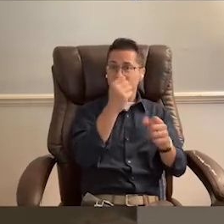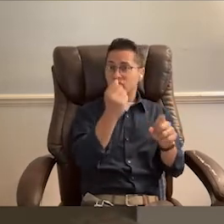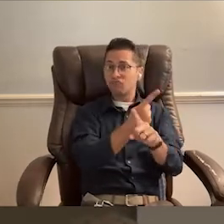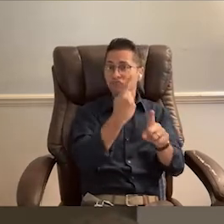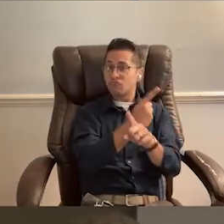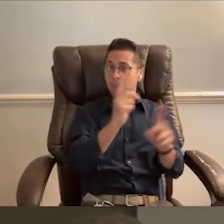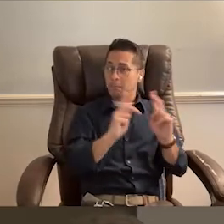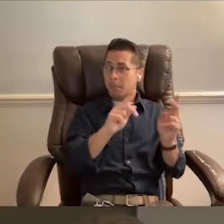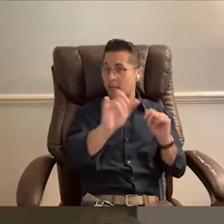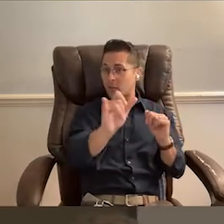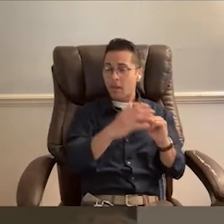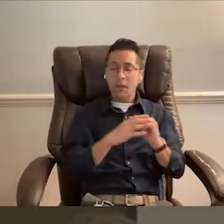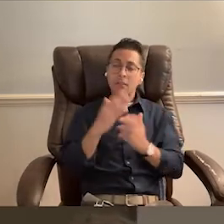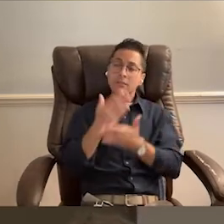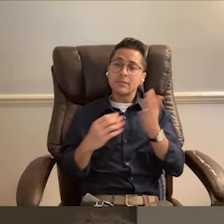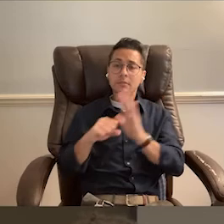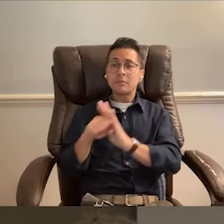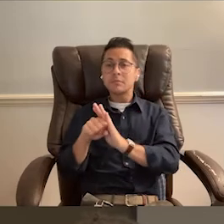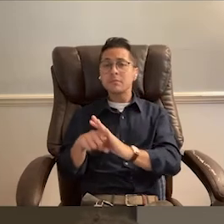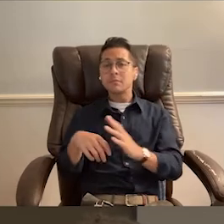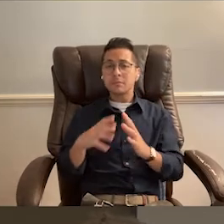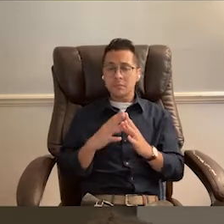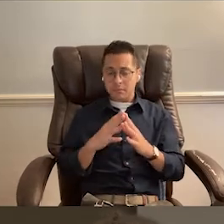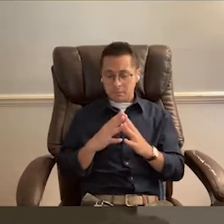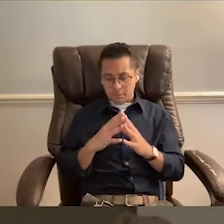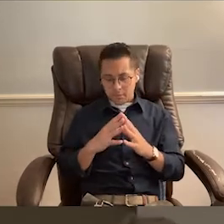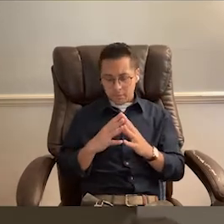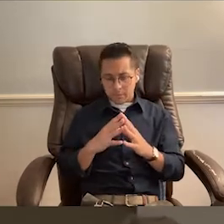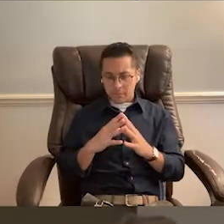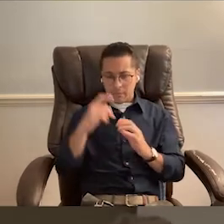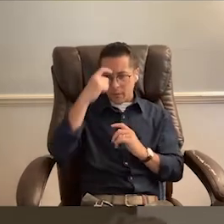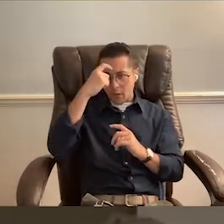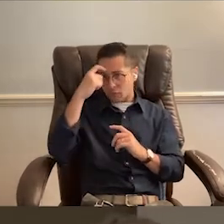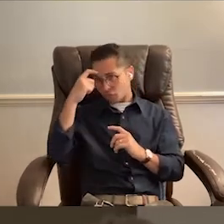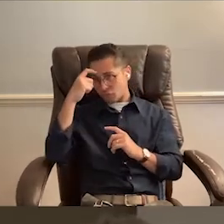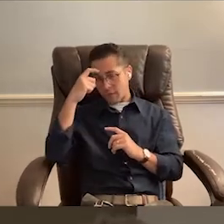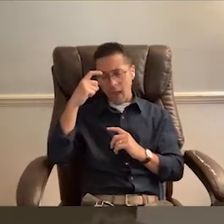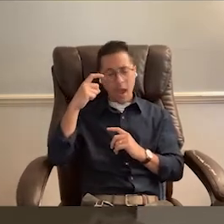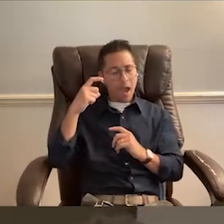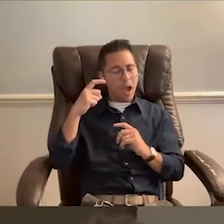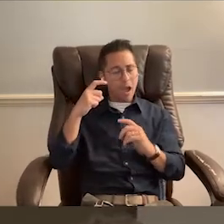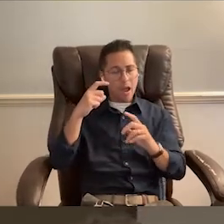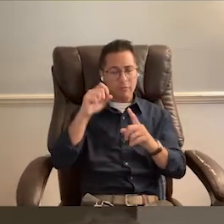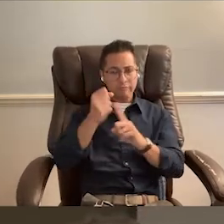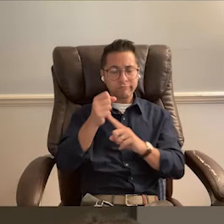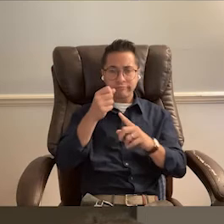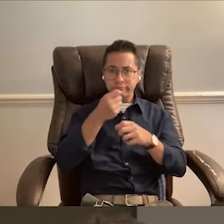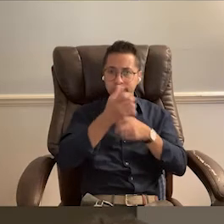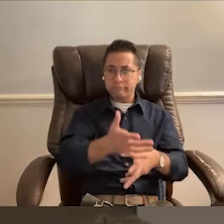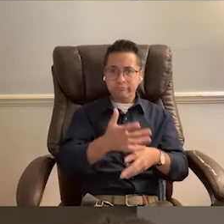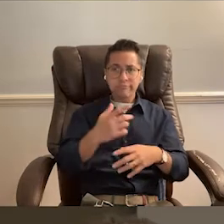it is very common within every day-to-day people as well. Some symptoms may include a